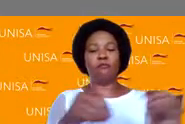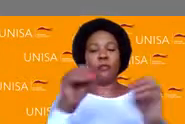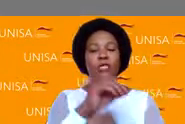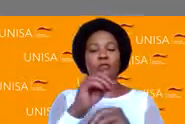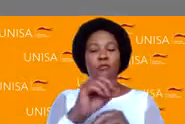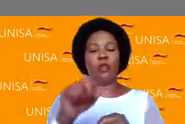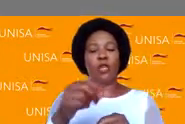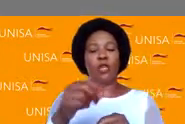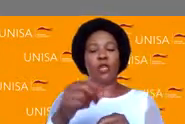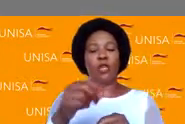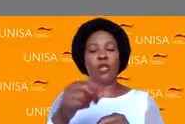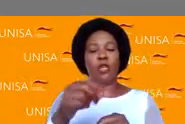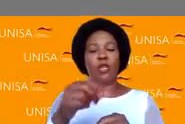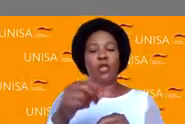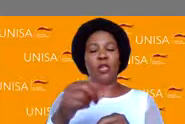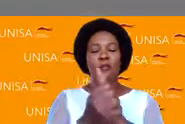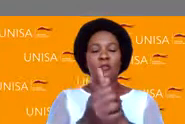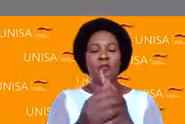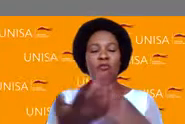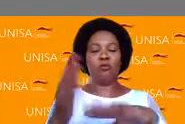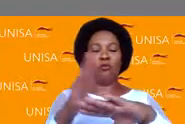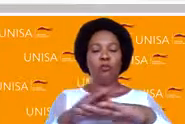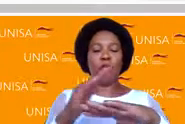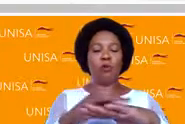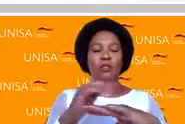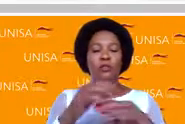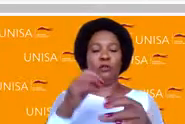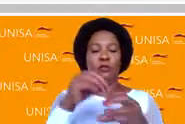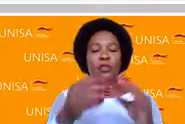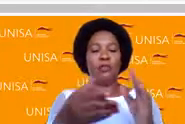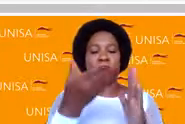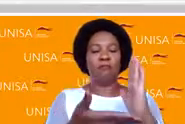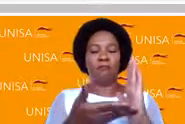site so we can go into more in depth.